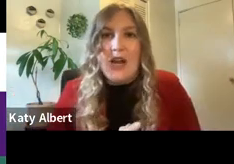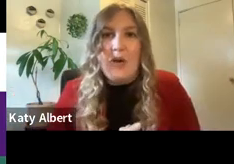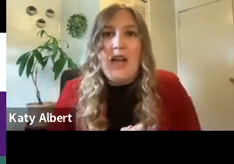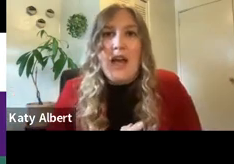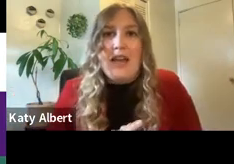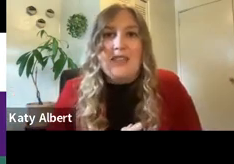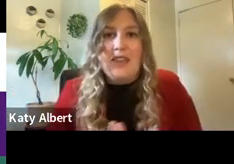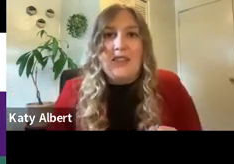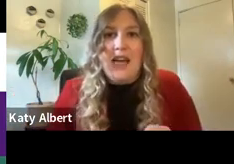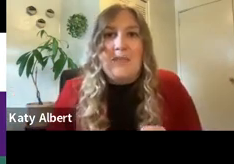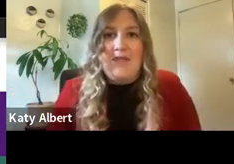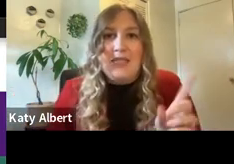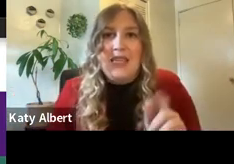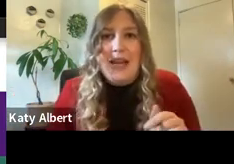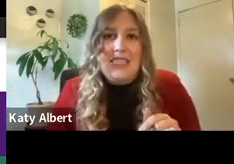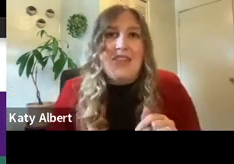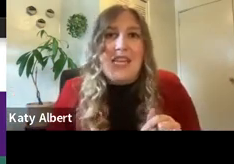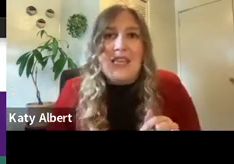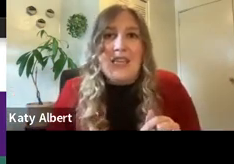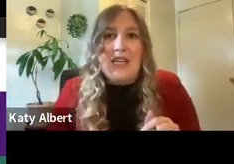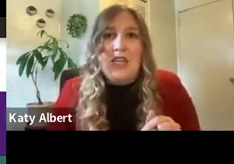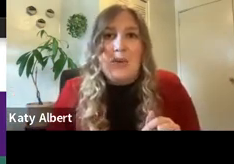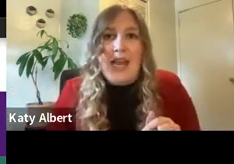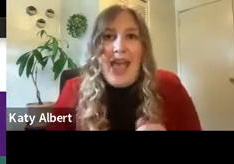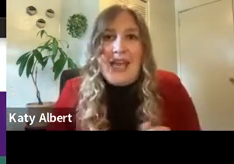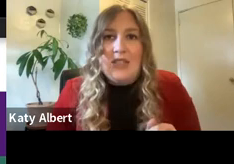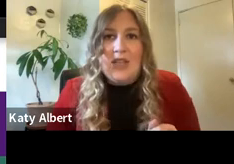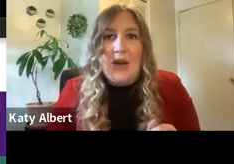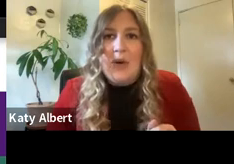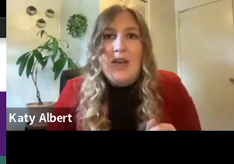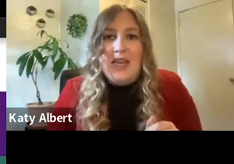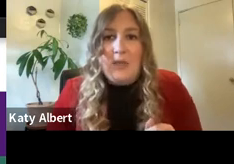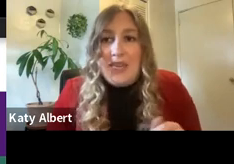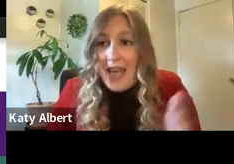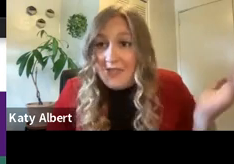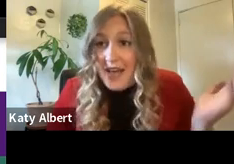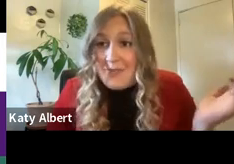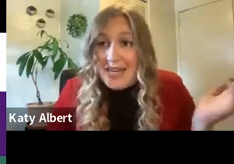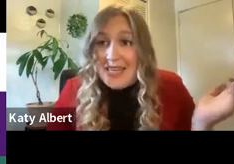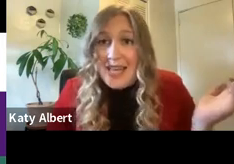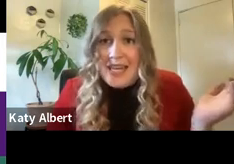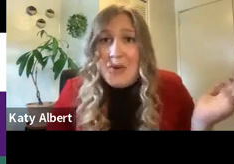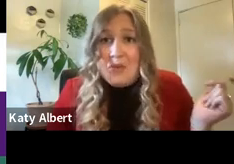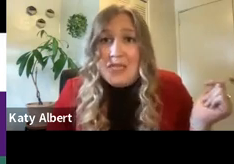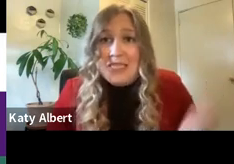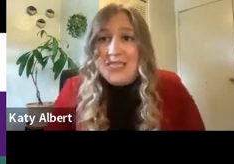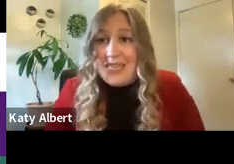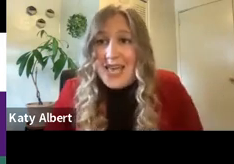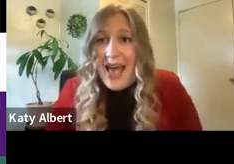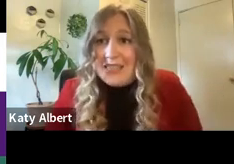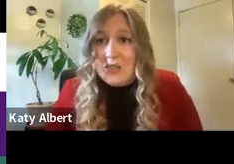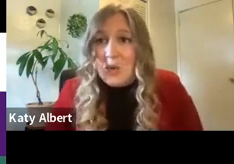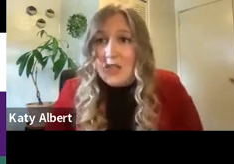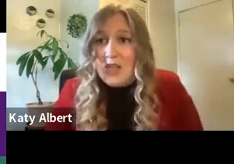here. So I saw there's have been some activity in the Q&A. So if we have anything anyone wants